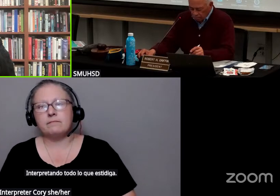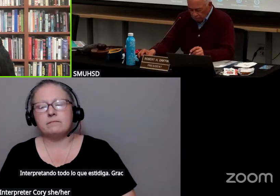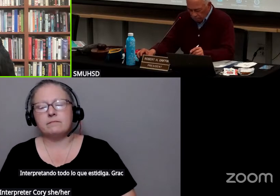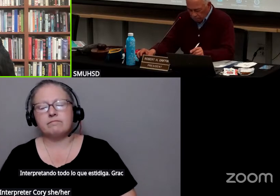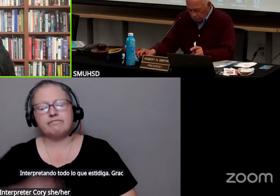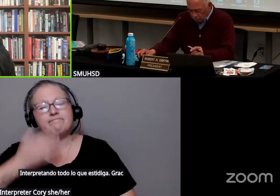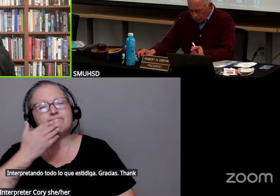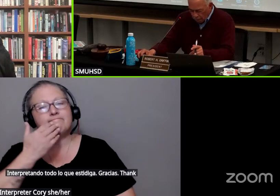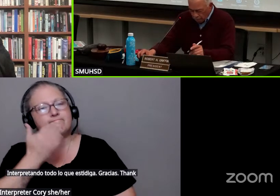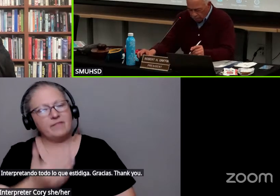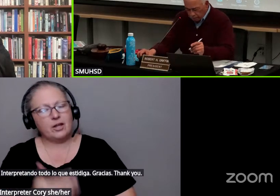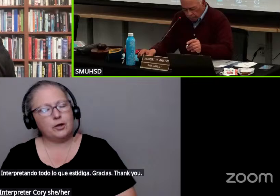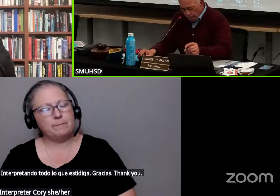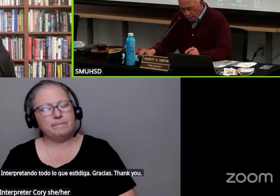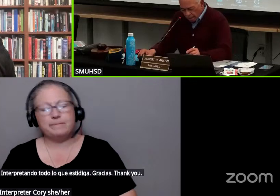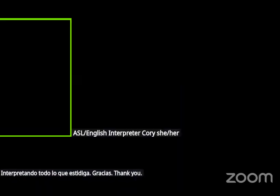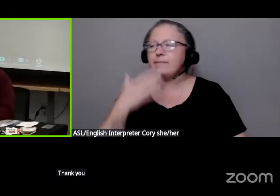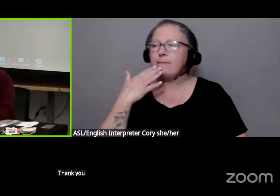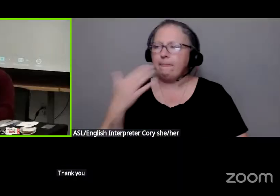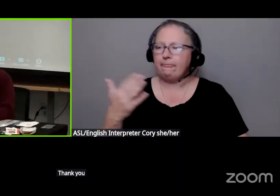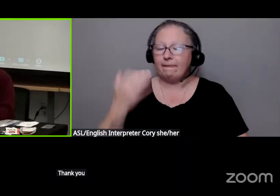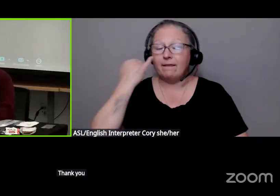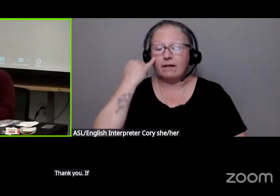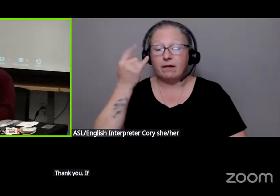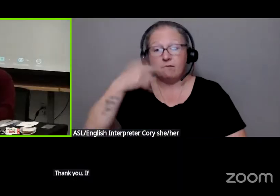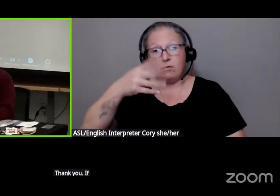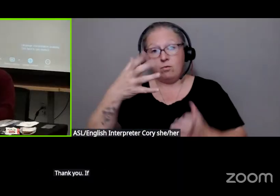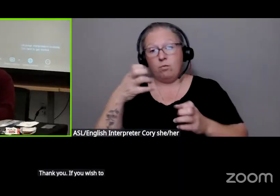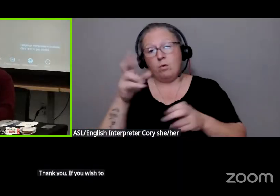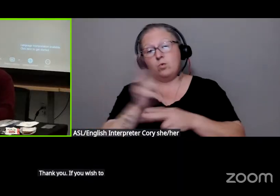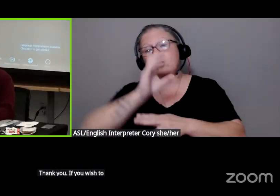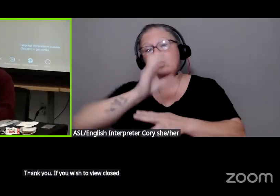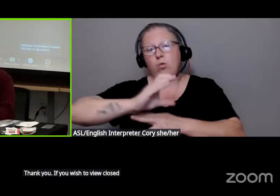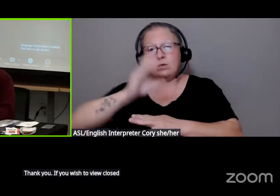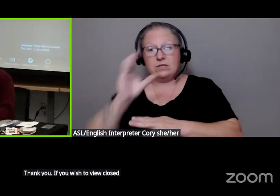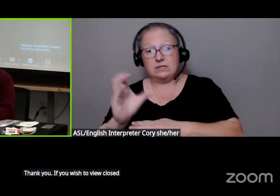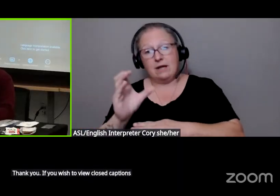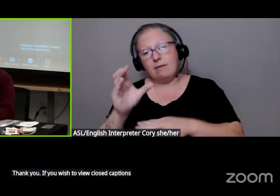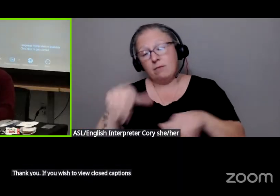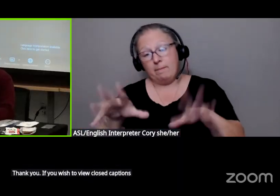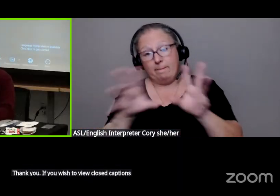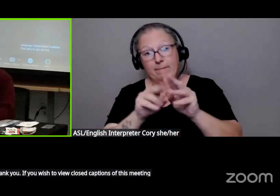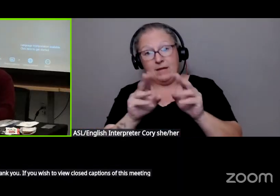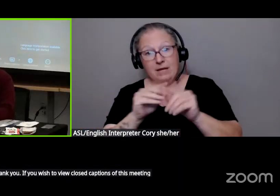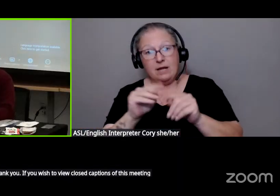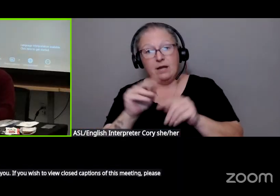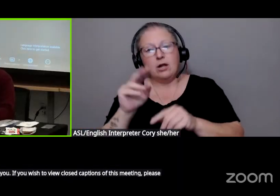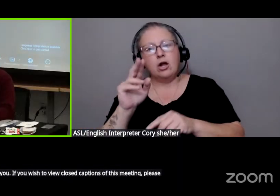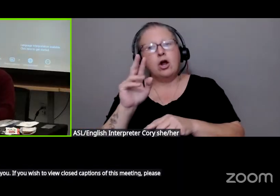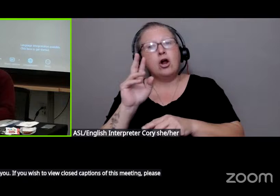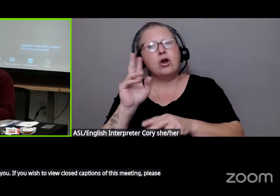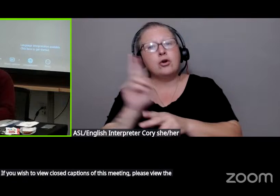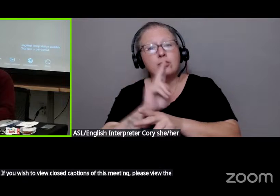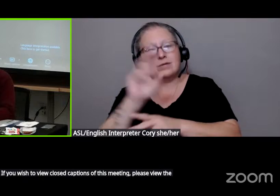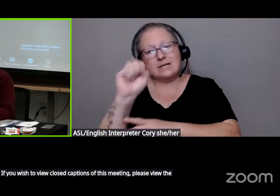you. Thank you. If you wish to view closed captions of this meeting, please view the meeting on the